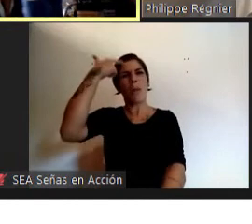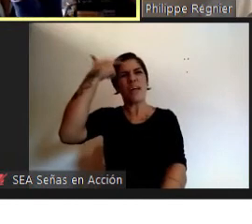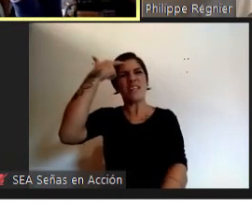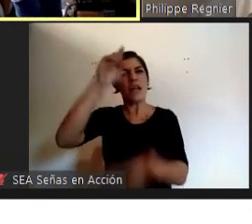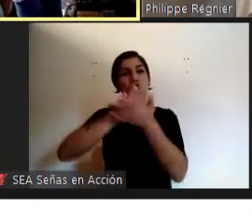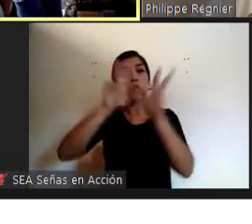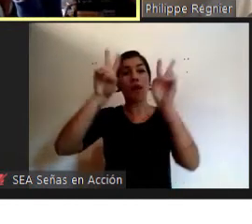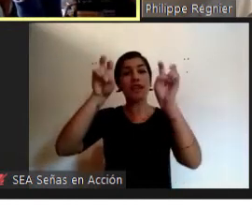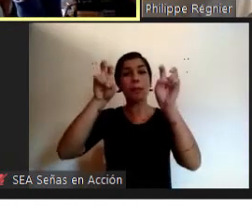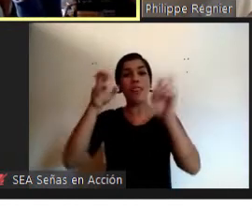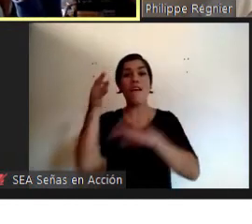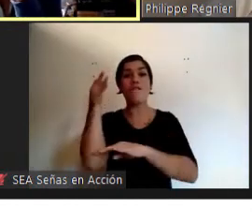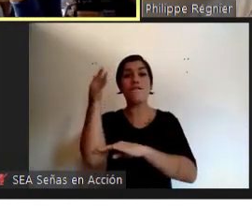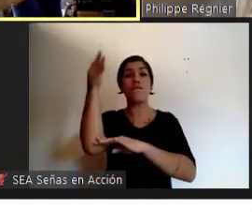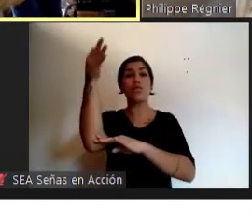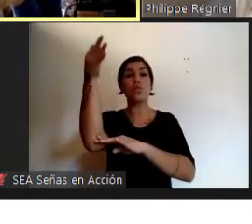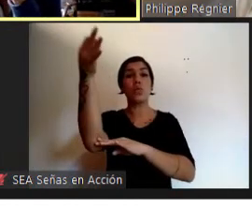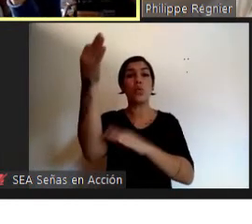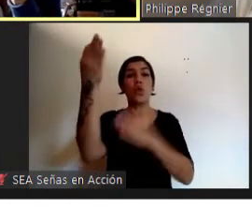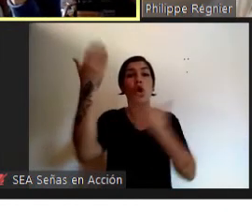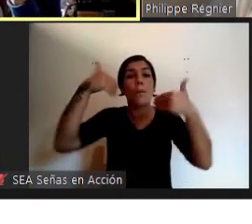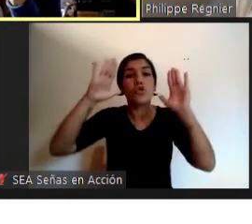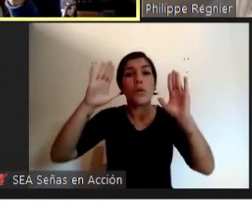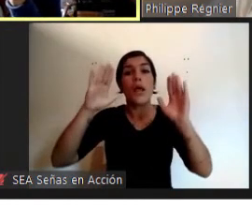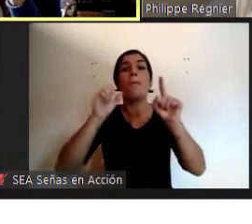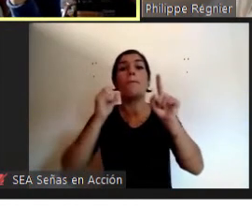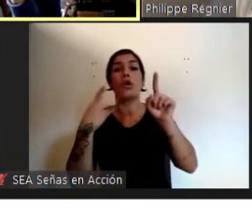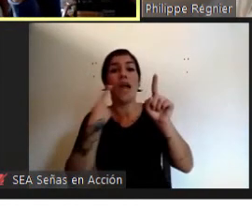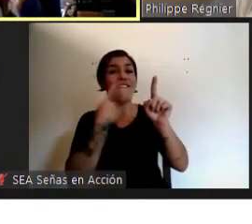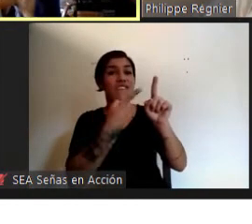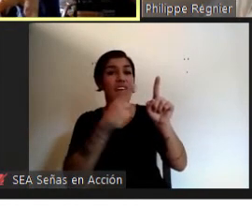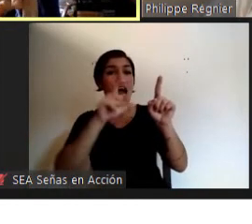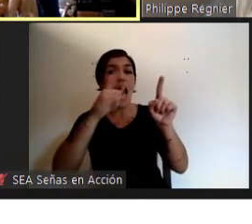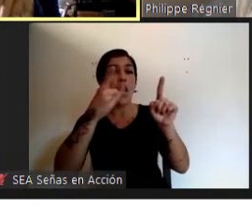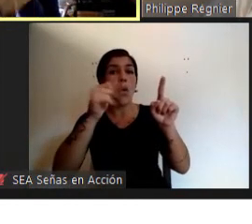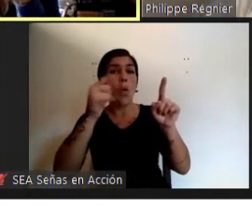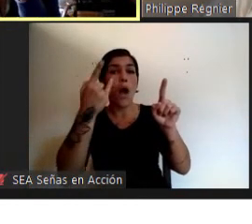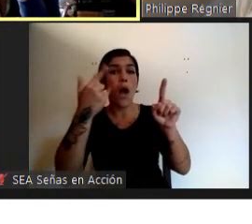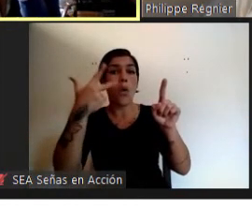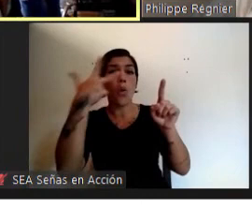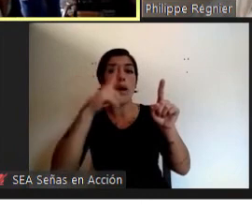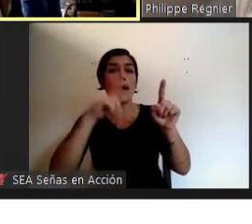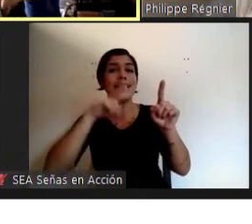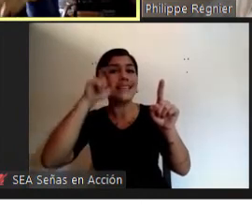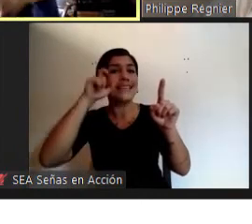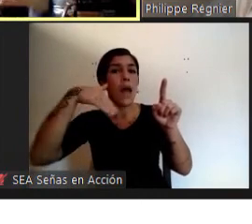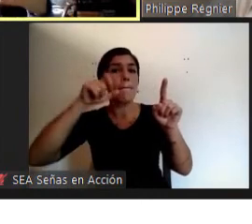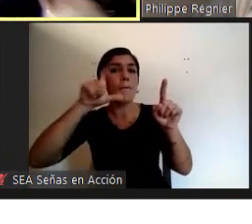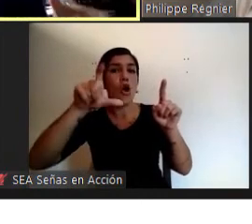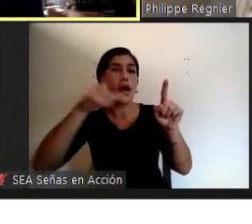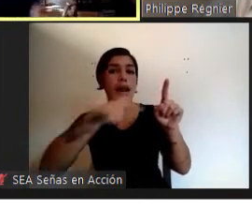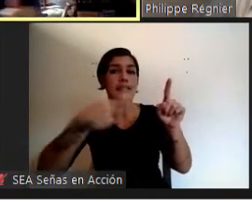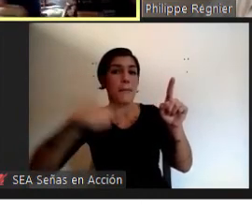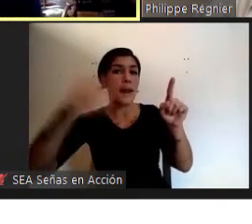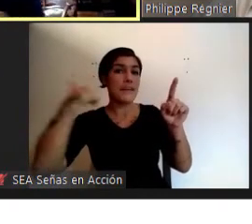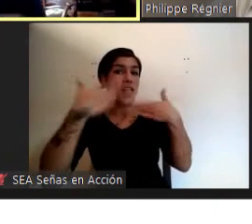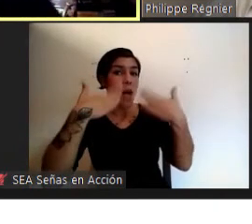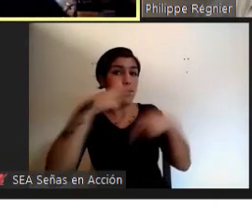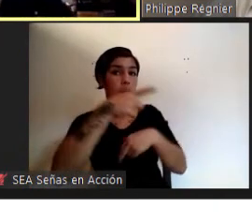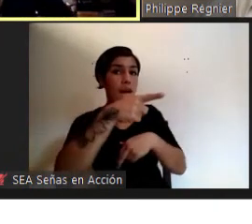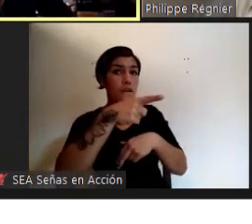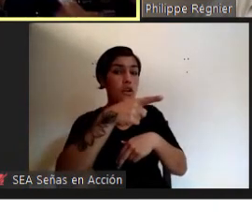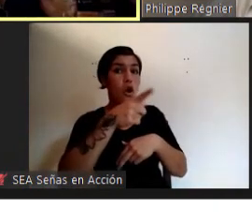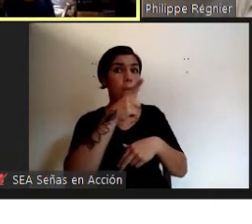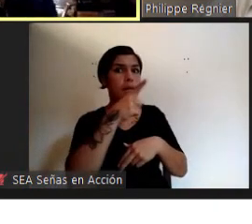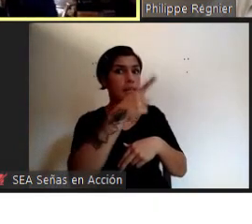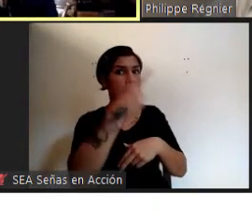Possible futures. I'd like to go back to something that Cuauhtémoc said last week, and I thought it was very interesting, and we